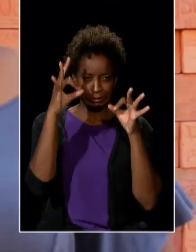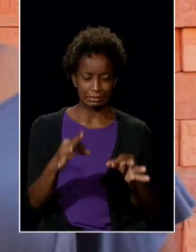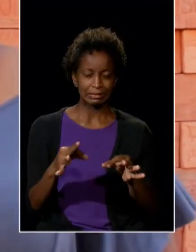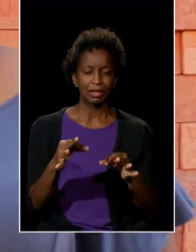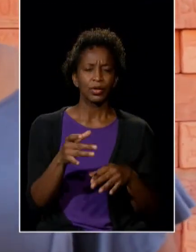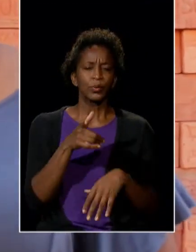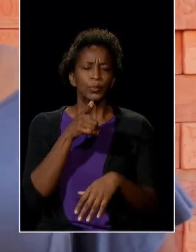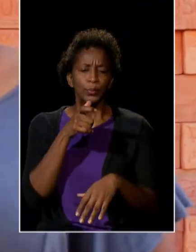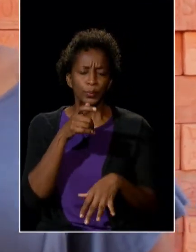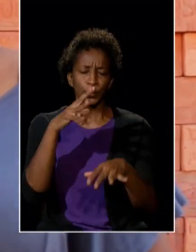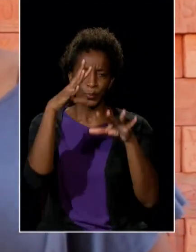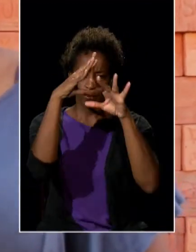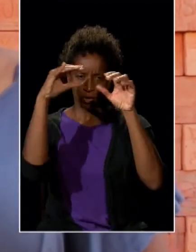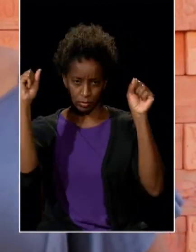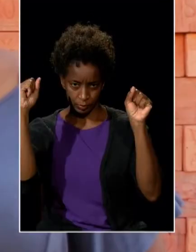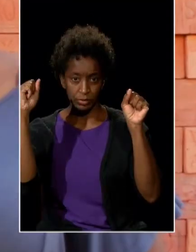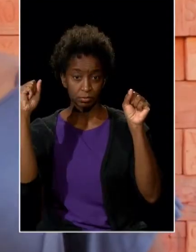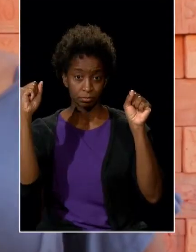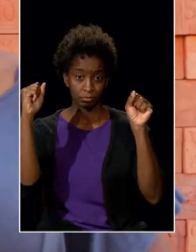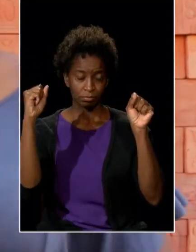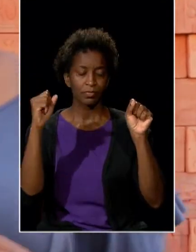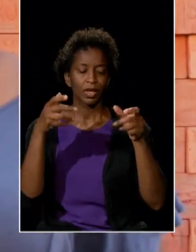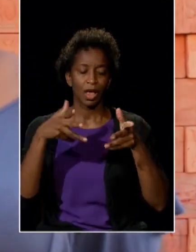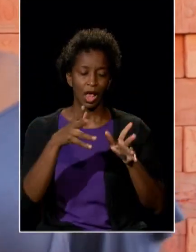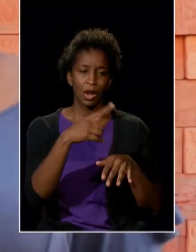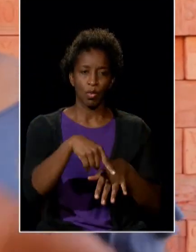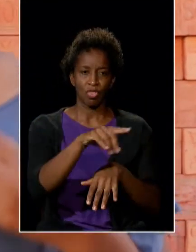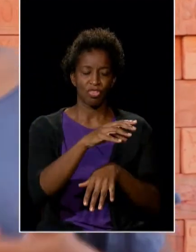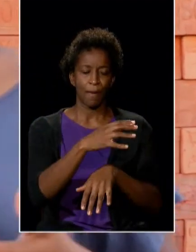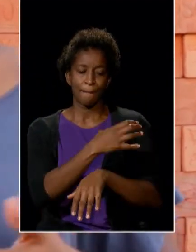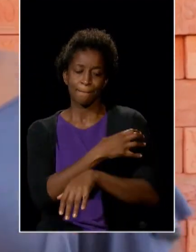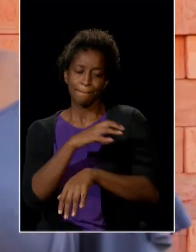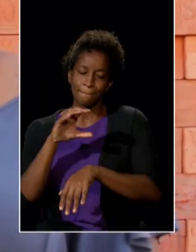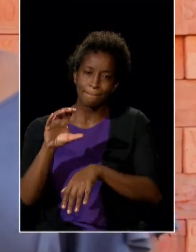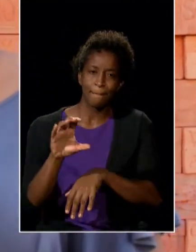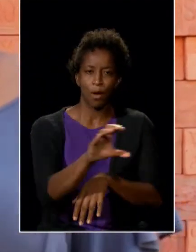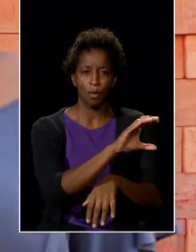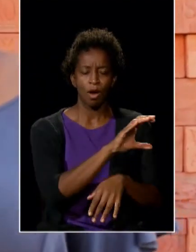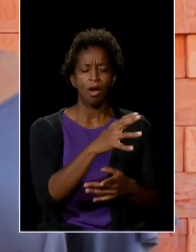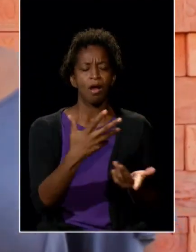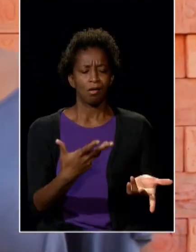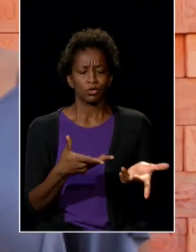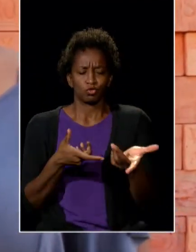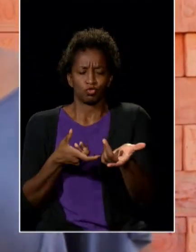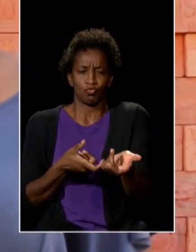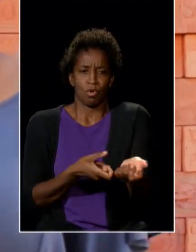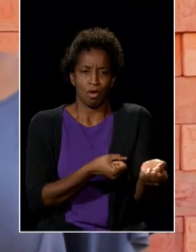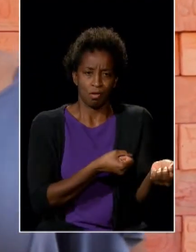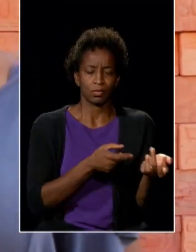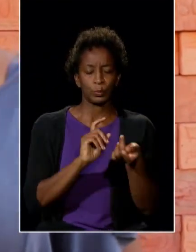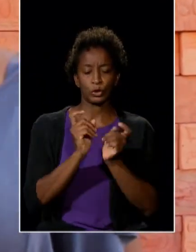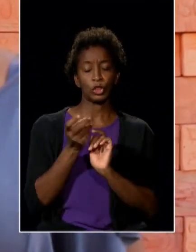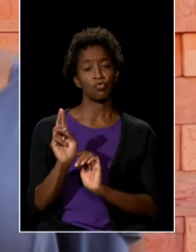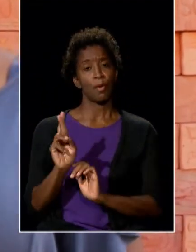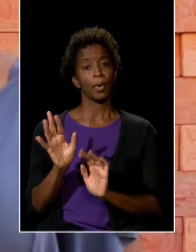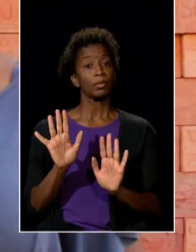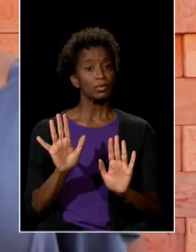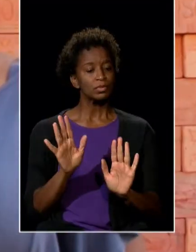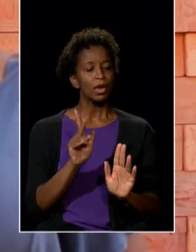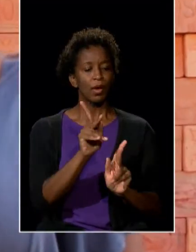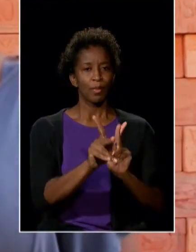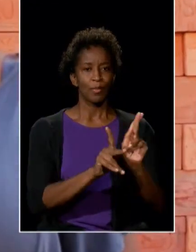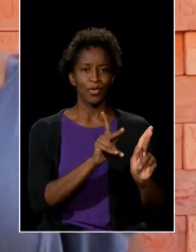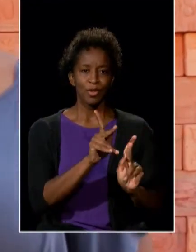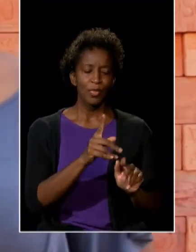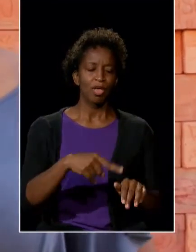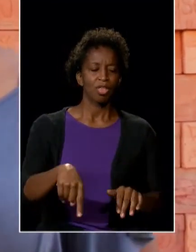shows ultimate confidence in who we are. Not just becoming a republic, but trusting the people to know themselves and to